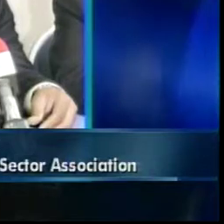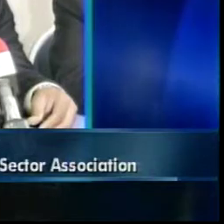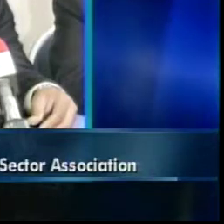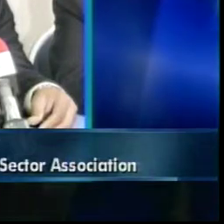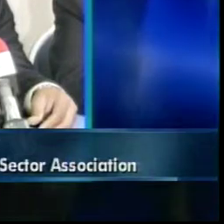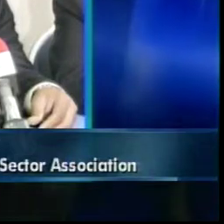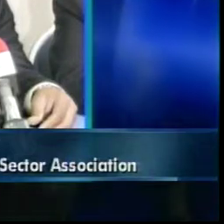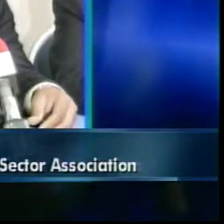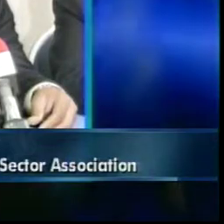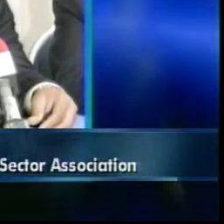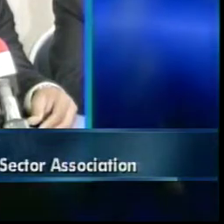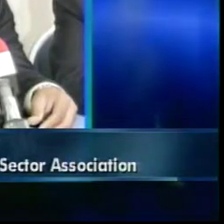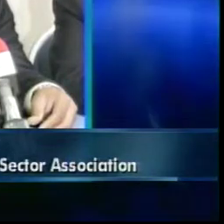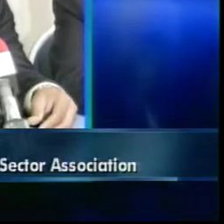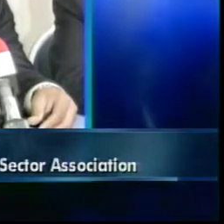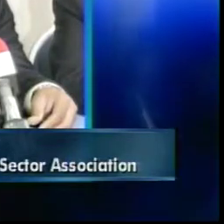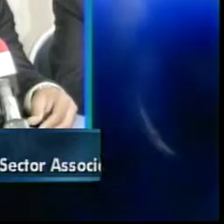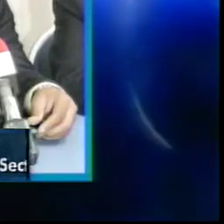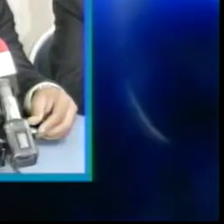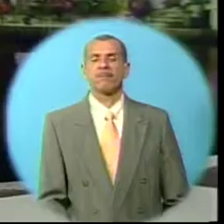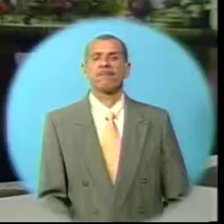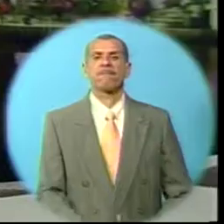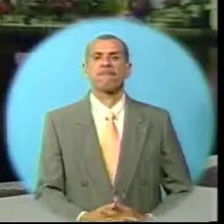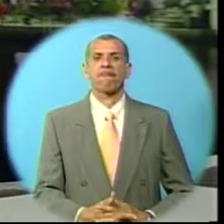of a tough year for them.